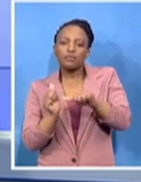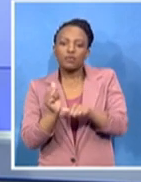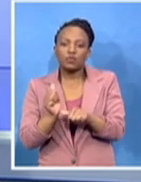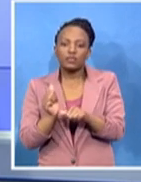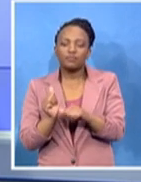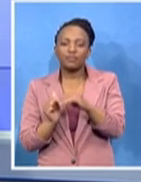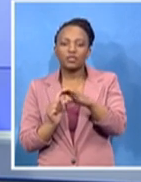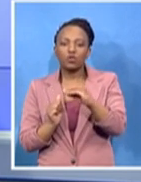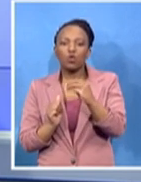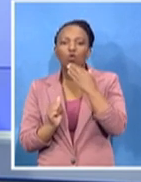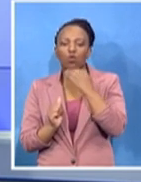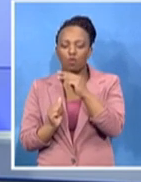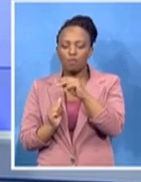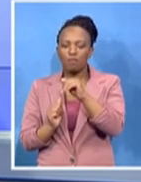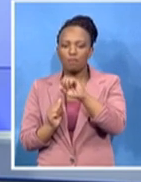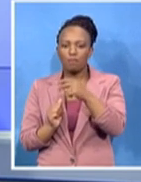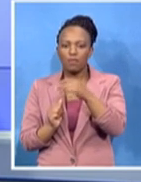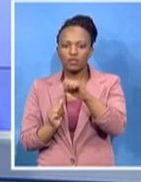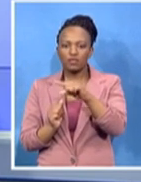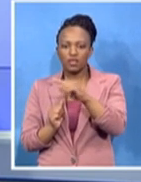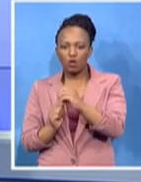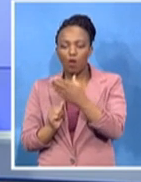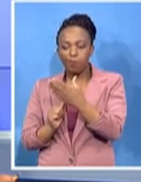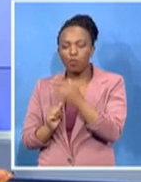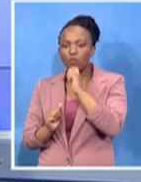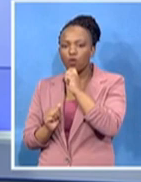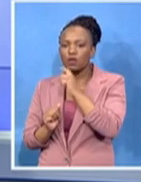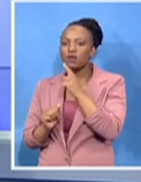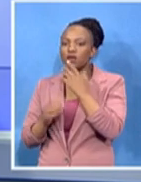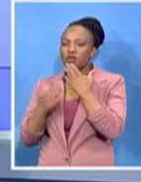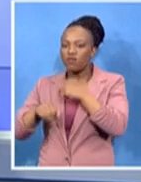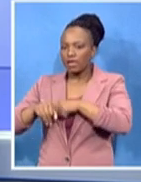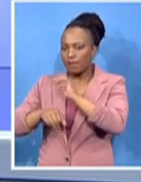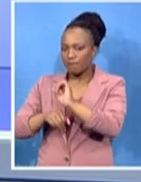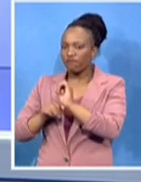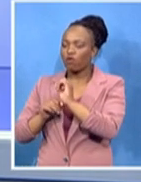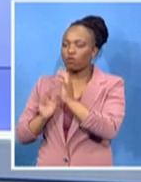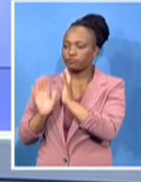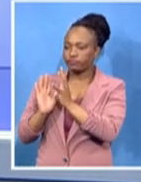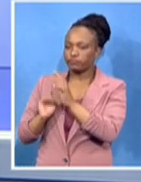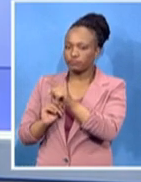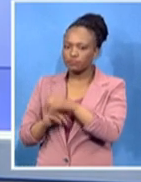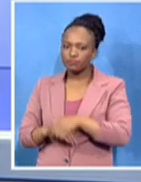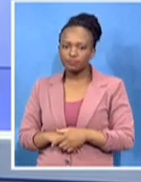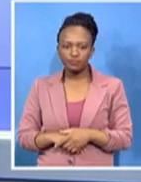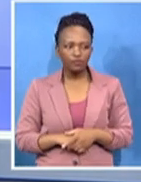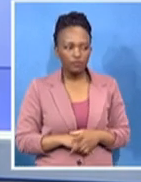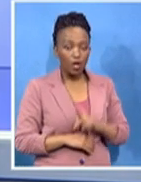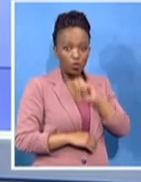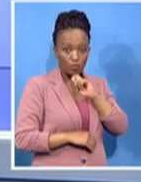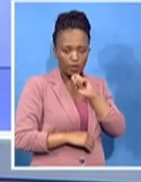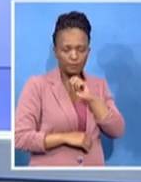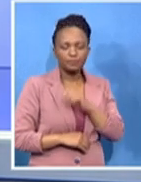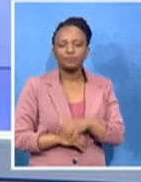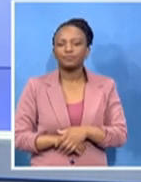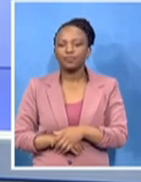Masego, very good morning. Thank you so much for making the time to talk to us. Good morning. Can you provide more detail as to why ActionSA's attempt